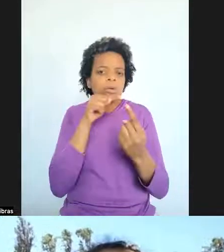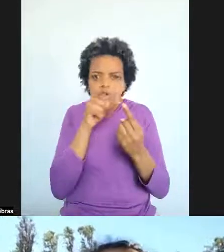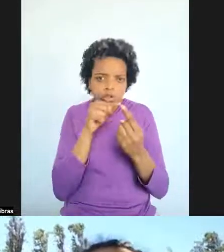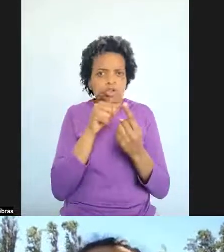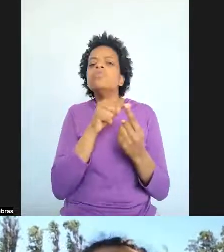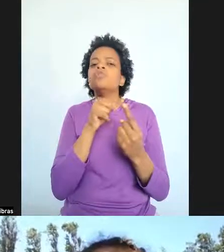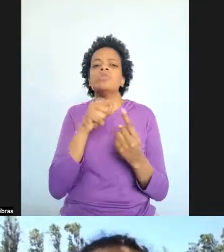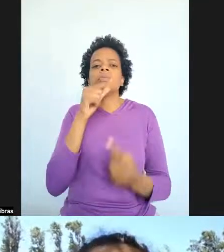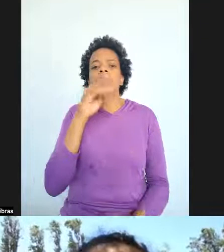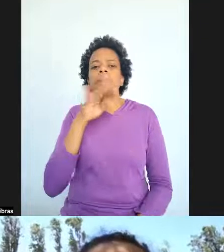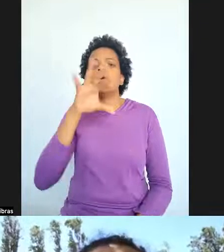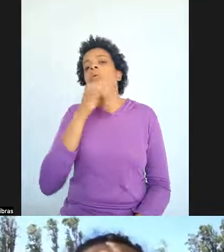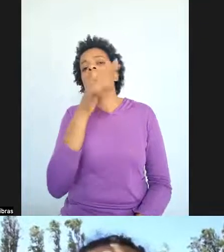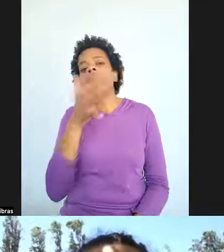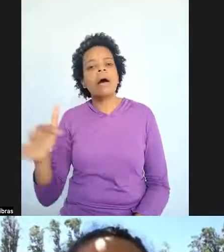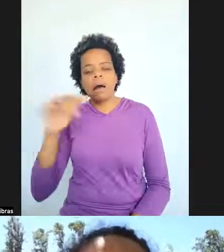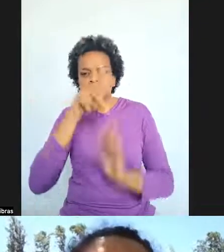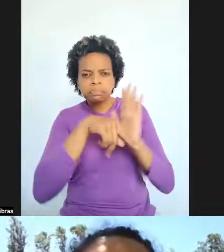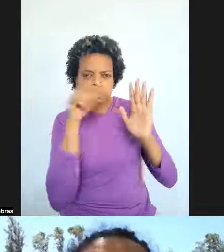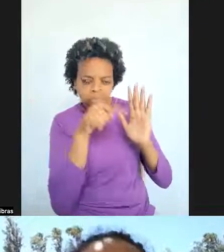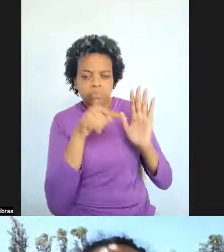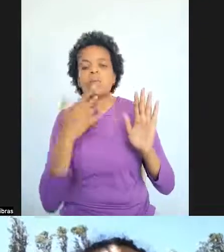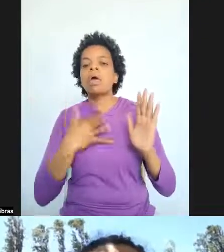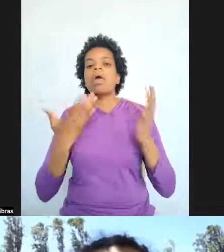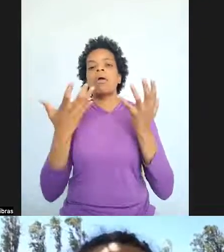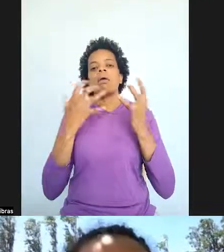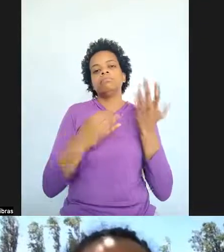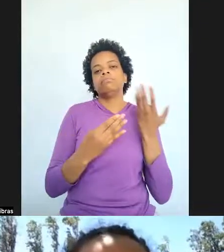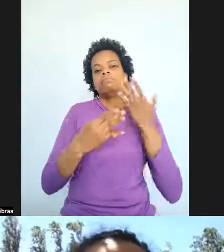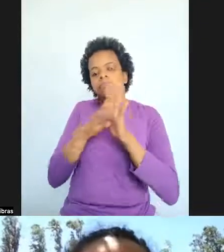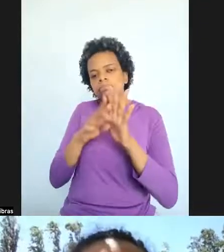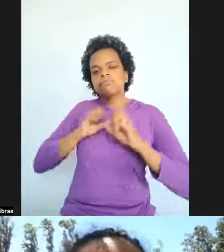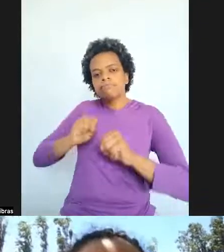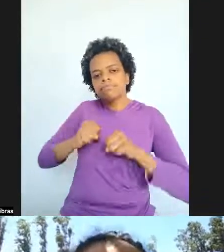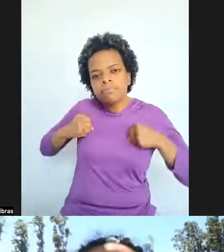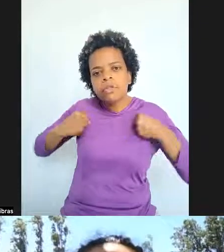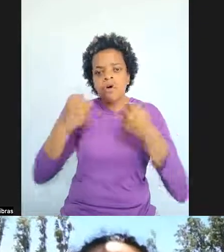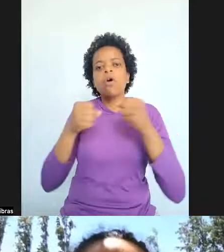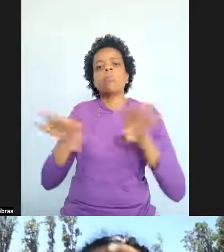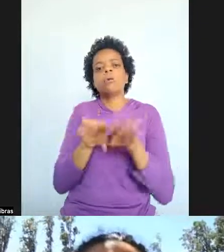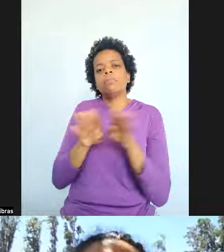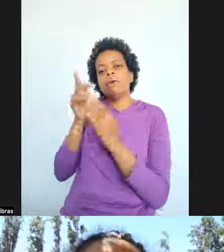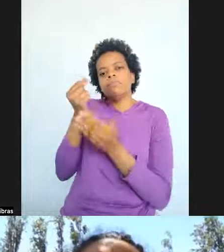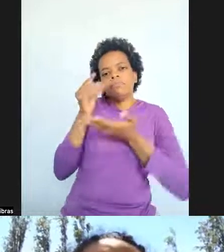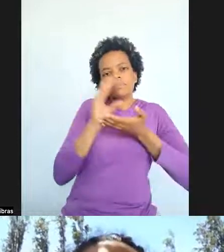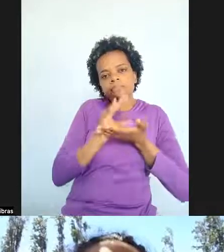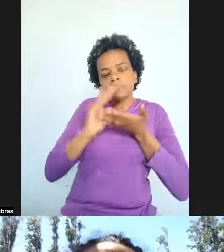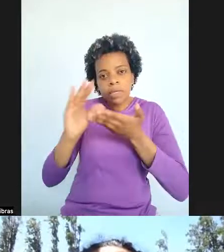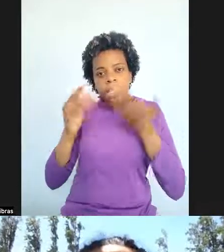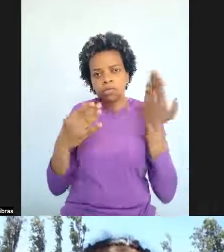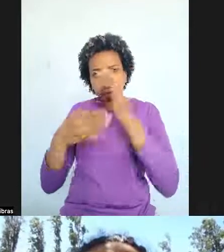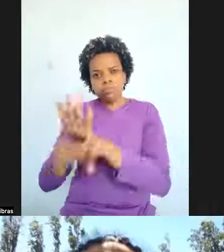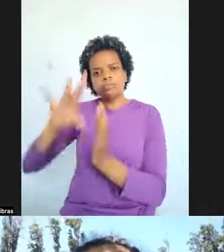And what is our mission? It is a network that acts collaboratively, optimizes efforts, investments,